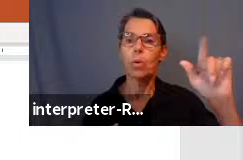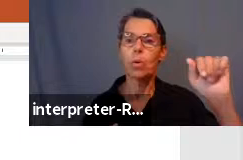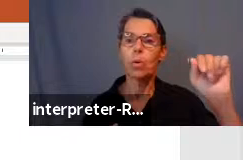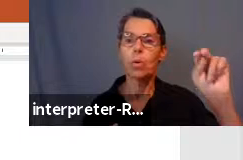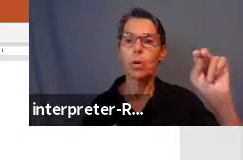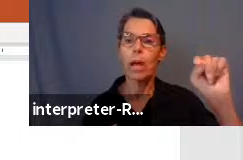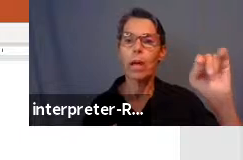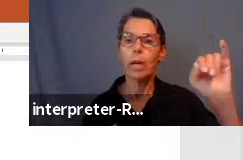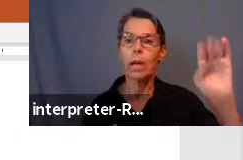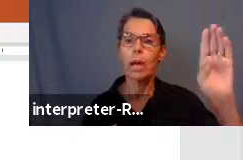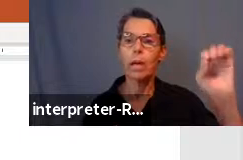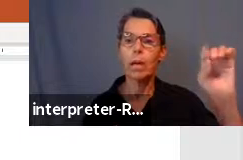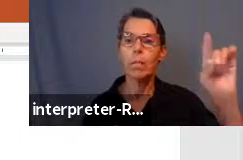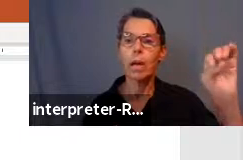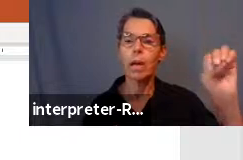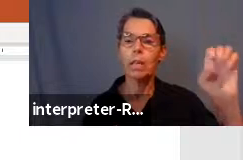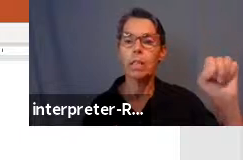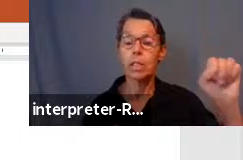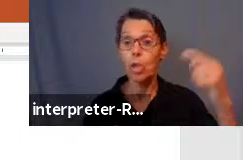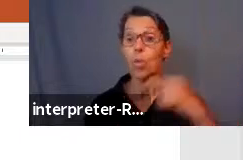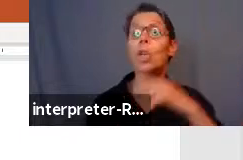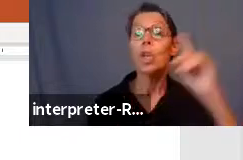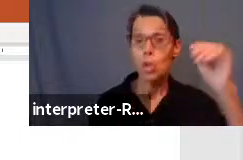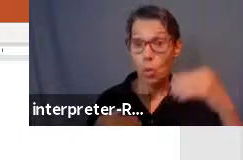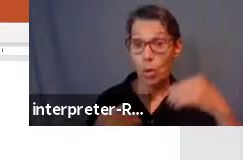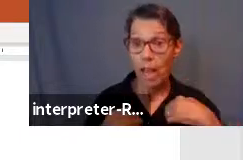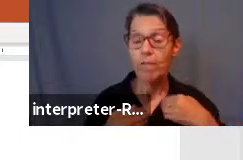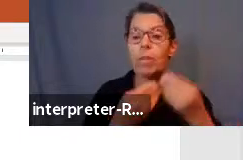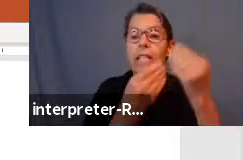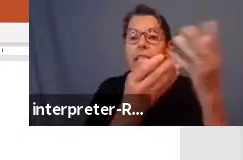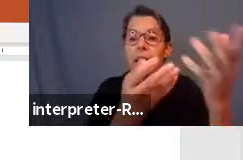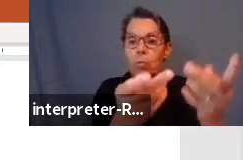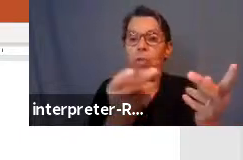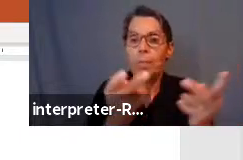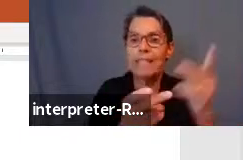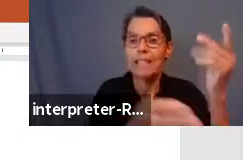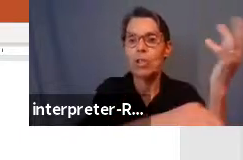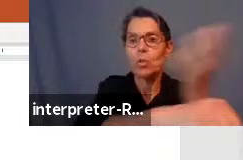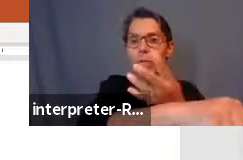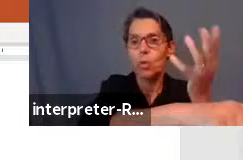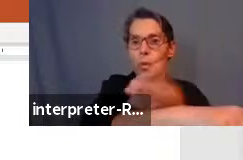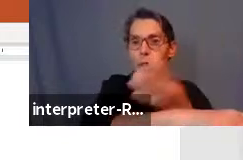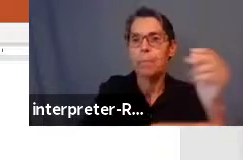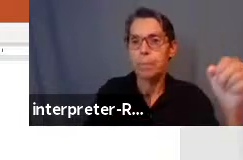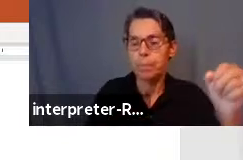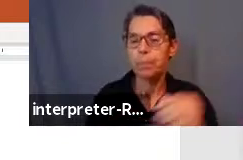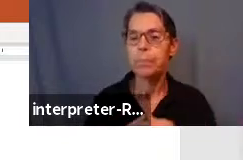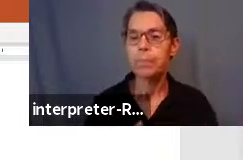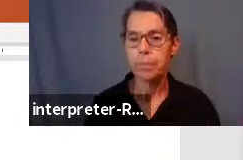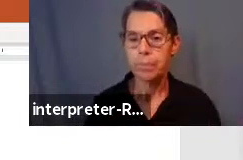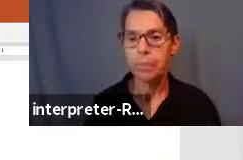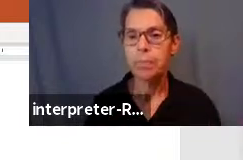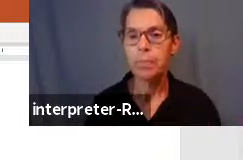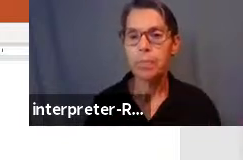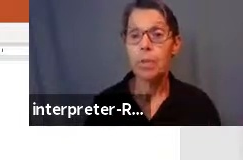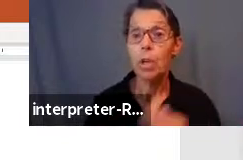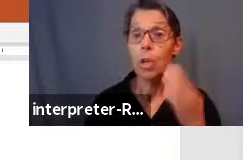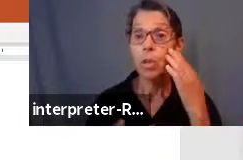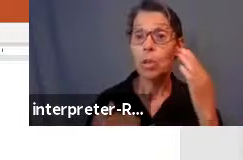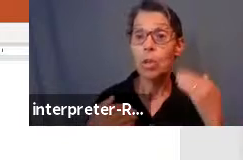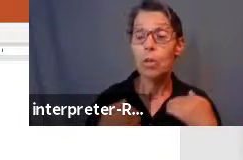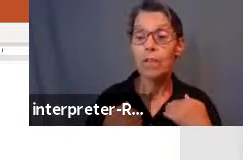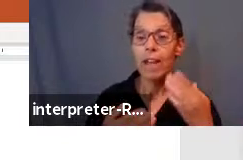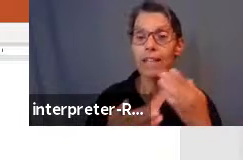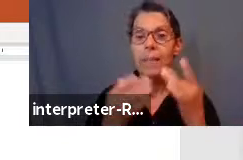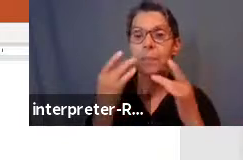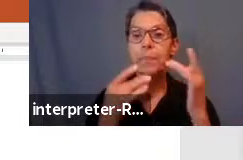the area that can infuse them. I think the bigger issue right now, even though we have had a reduction in the number of availability of monoclonal antibodies,